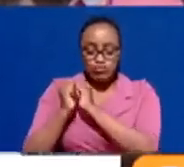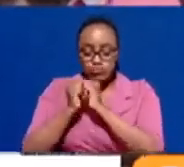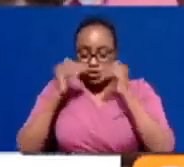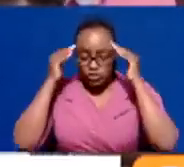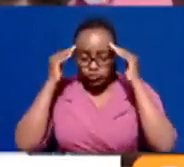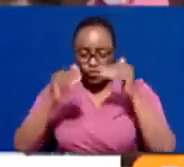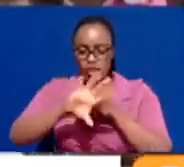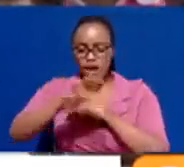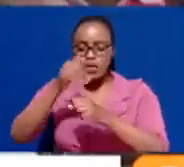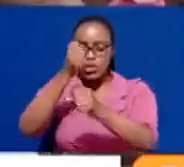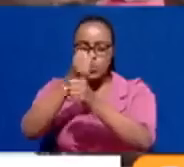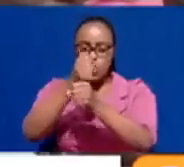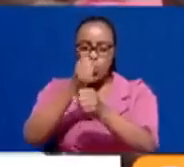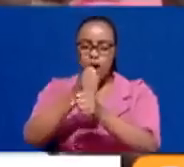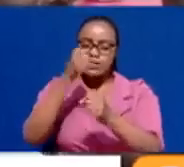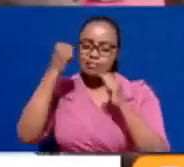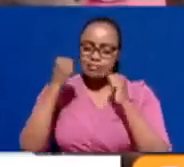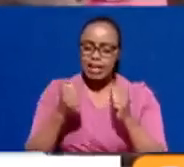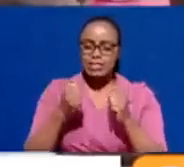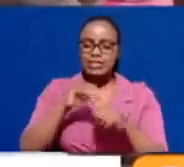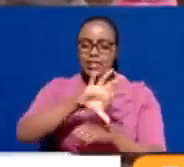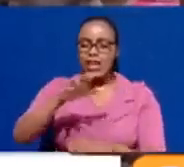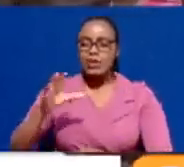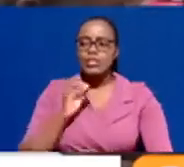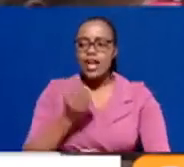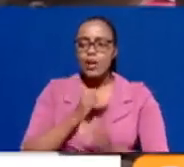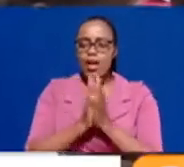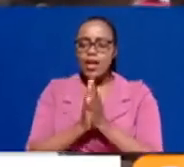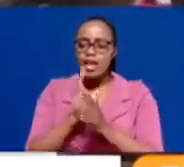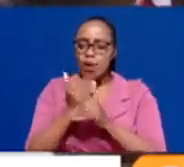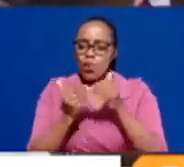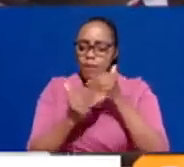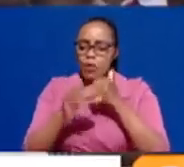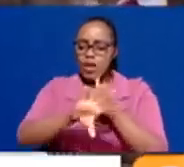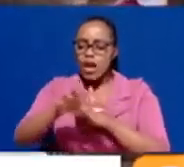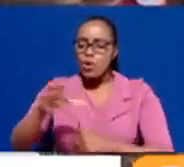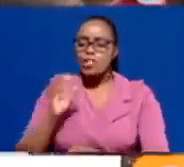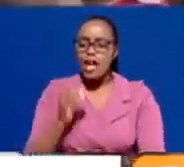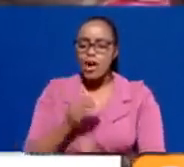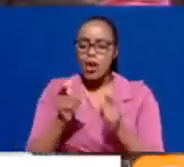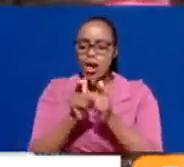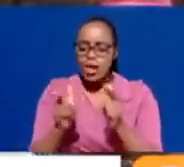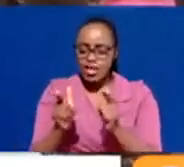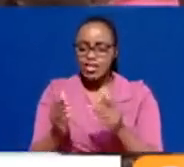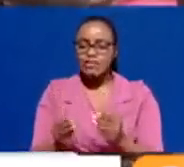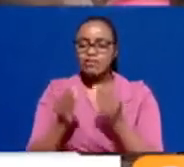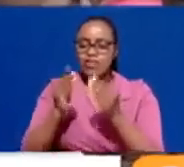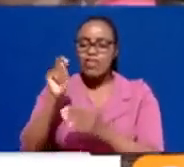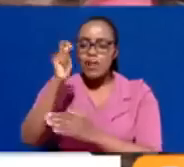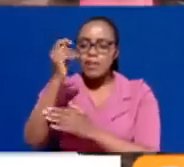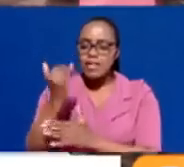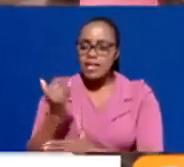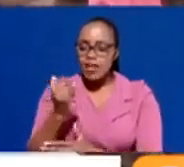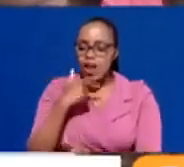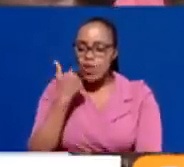county, tufanye kazi kwa bidii kwa county yetu, tujenge county yetu. Let us give the president-elect,